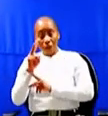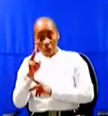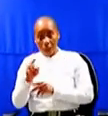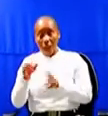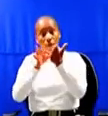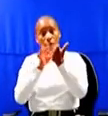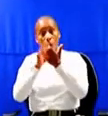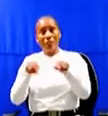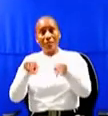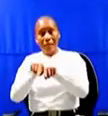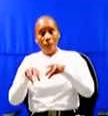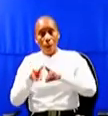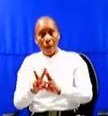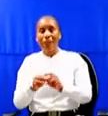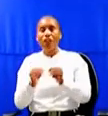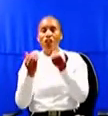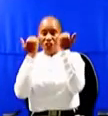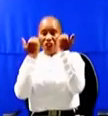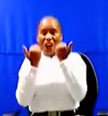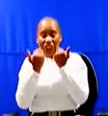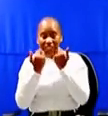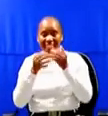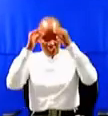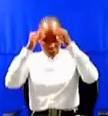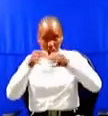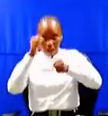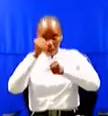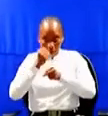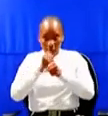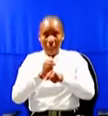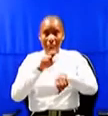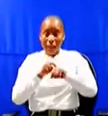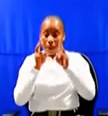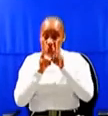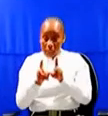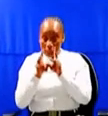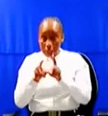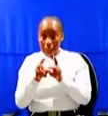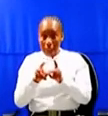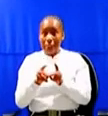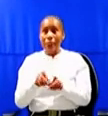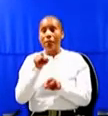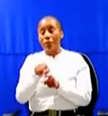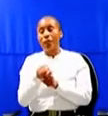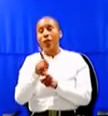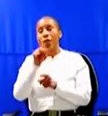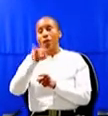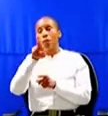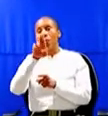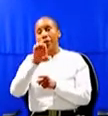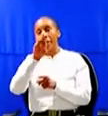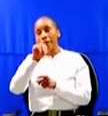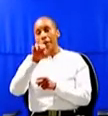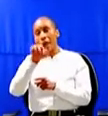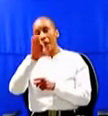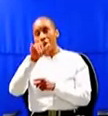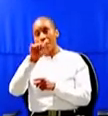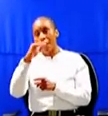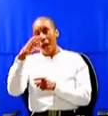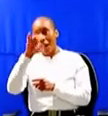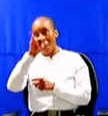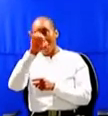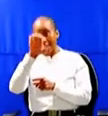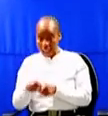do when they make decisions, when they consider on this basis of prima facie evidence. Impartiality, independence,